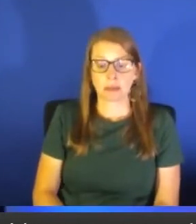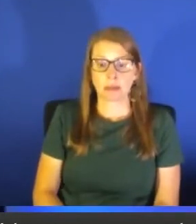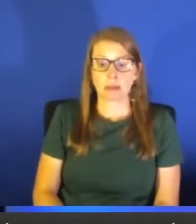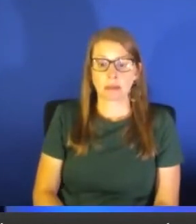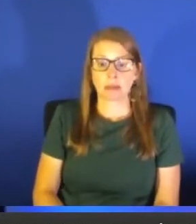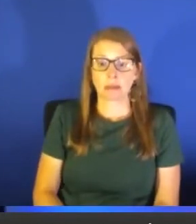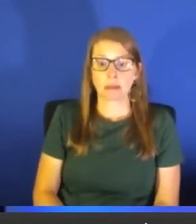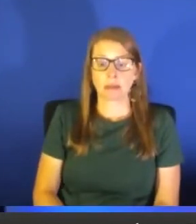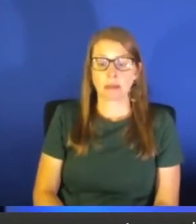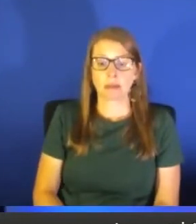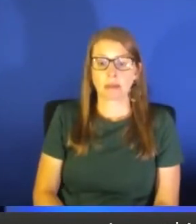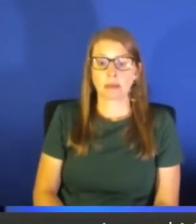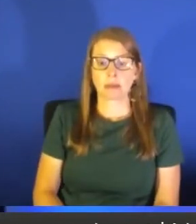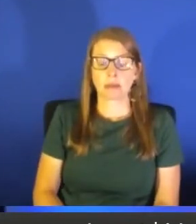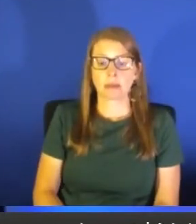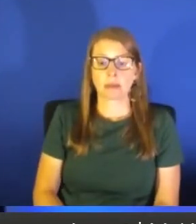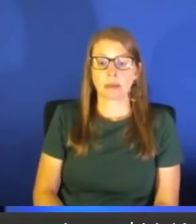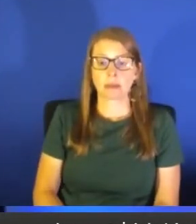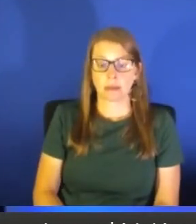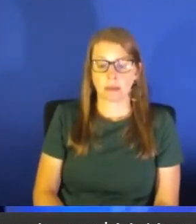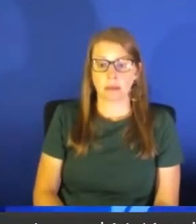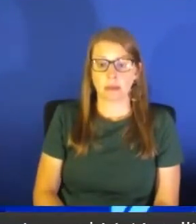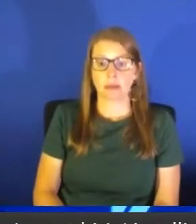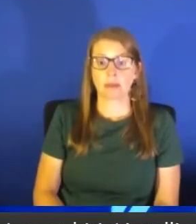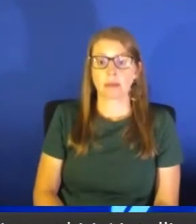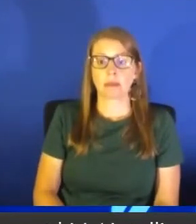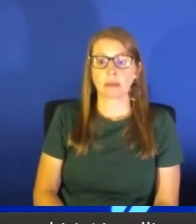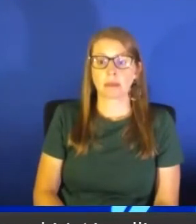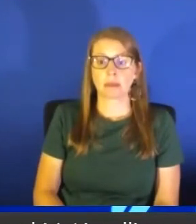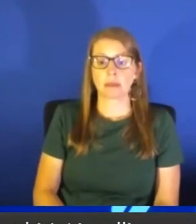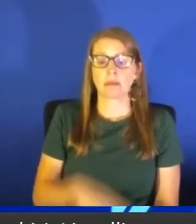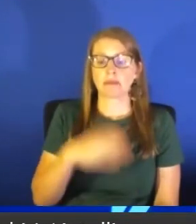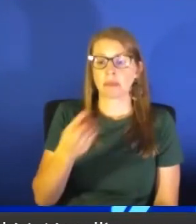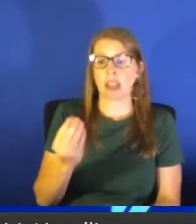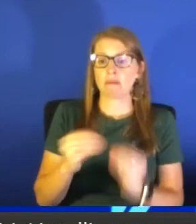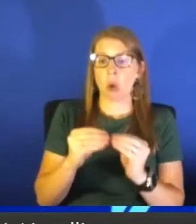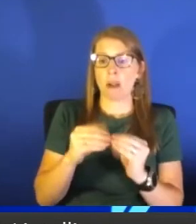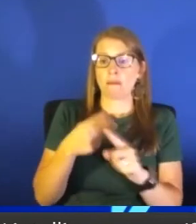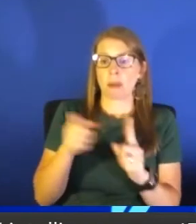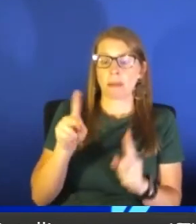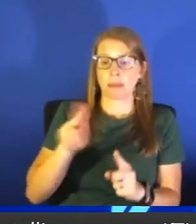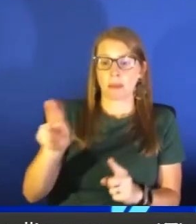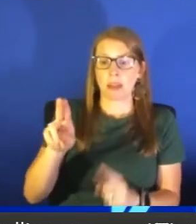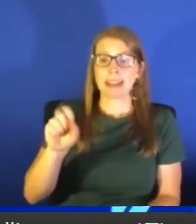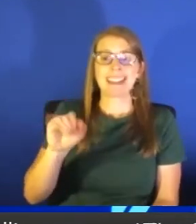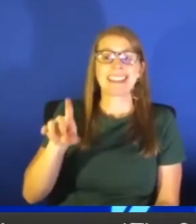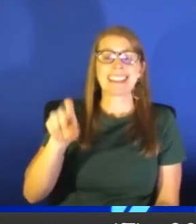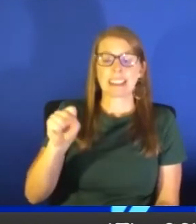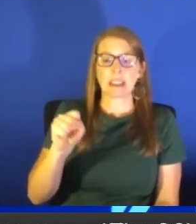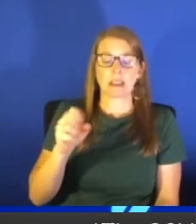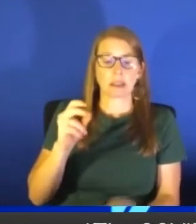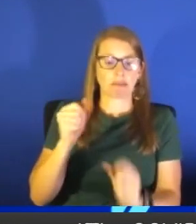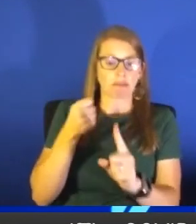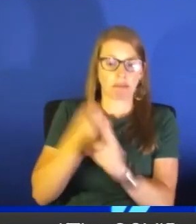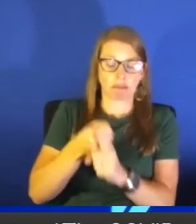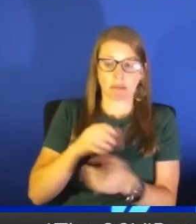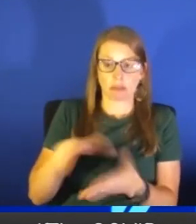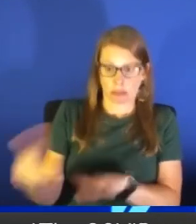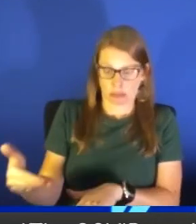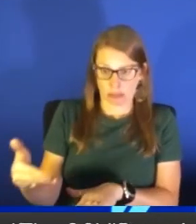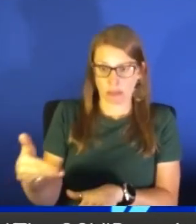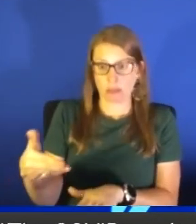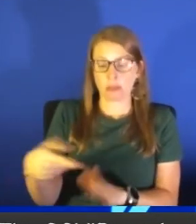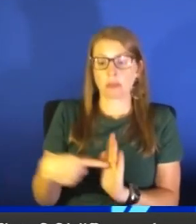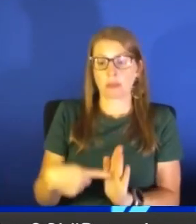with the University of Kansas Health System, has more. SIDS is sudden infant death syndrome. Typically occurs